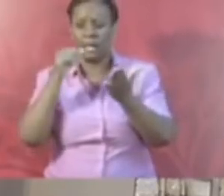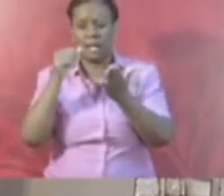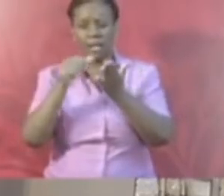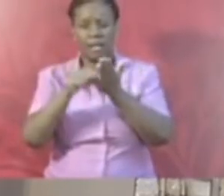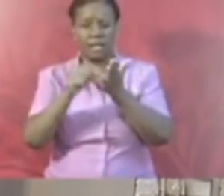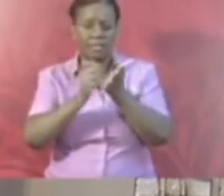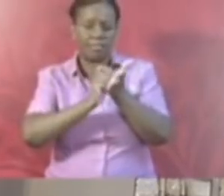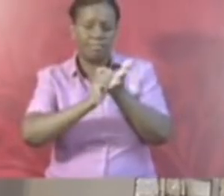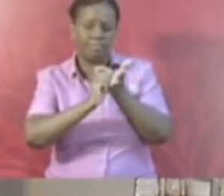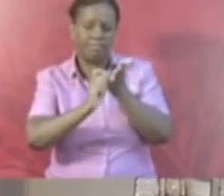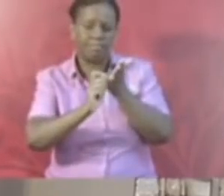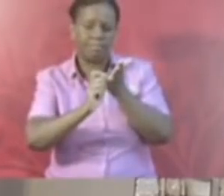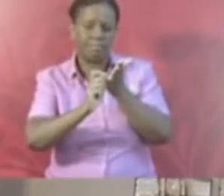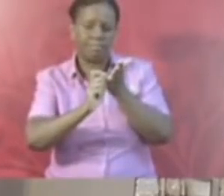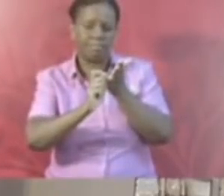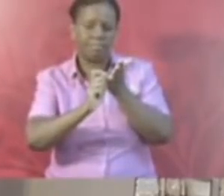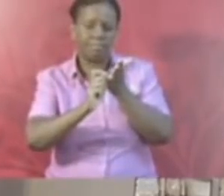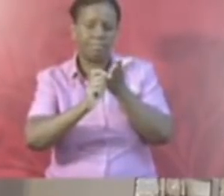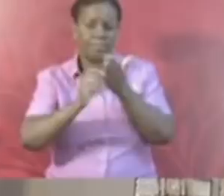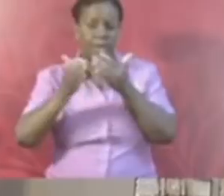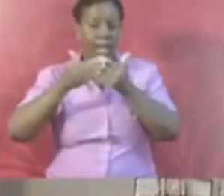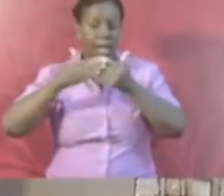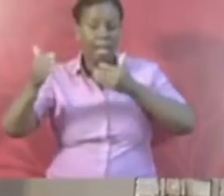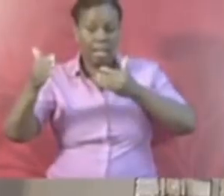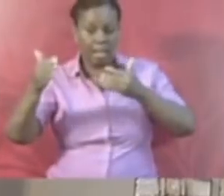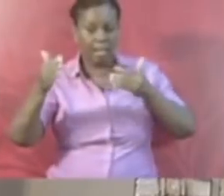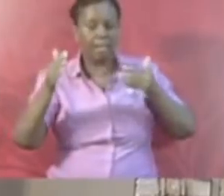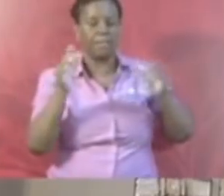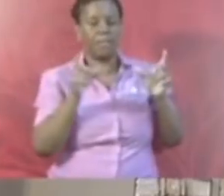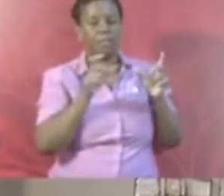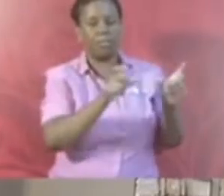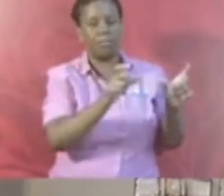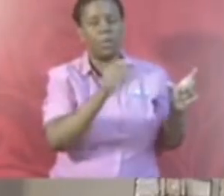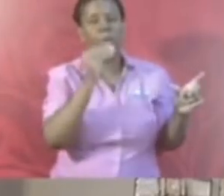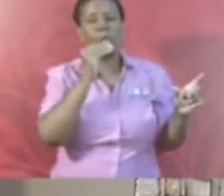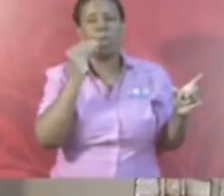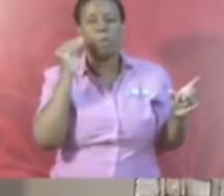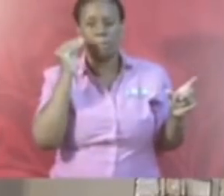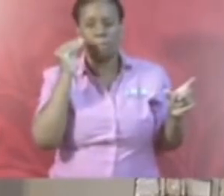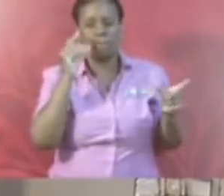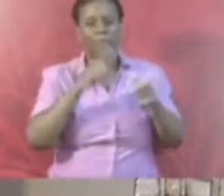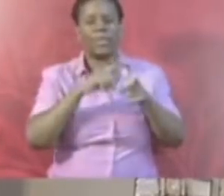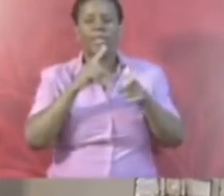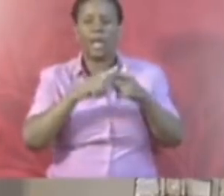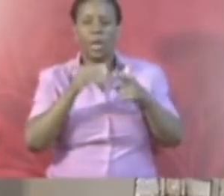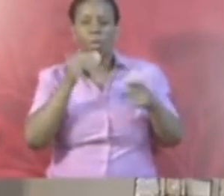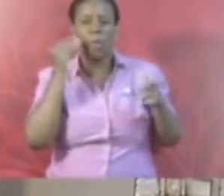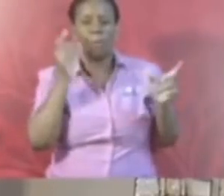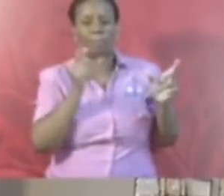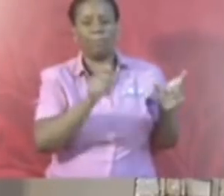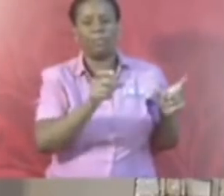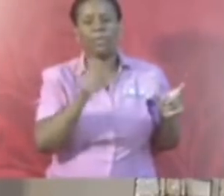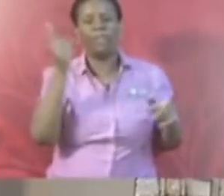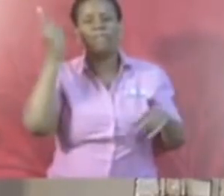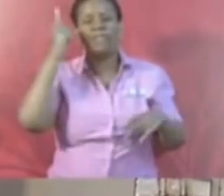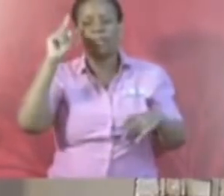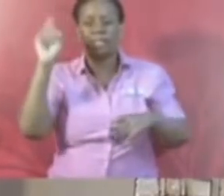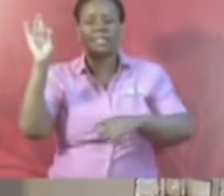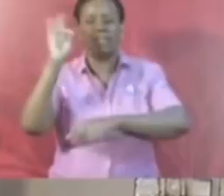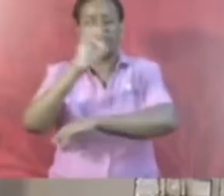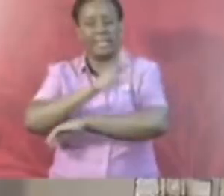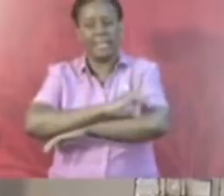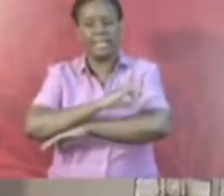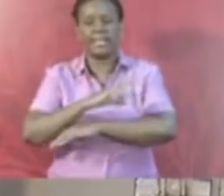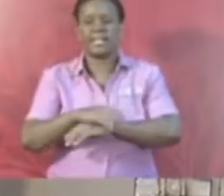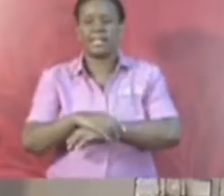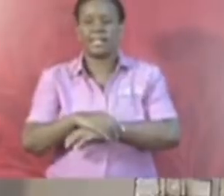the rest of your quarantine period at home. And you'll be home quarantined for the next 7 days. Prior to being allowed to